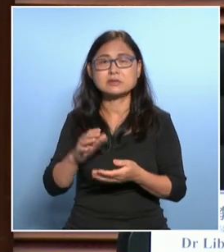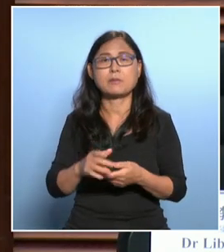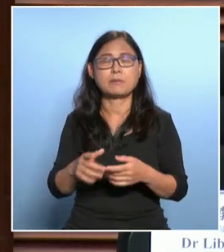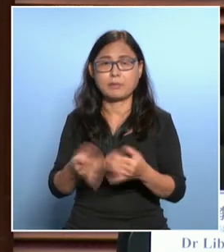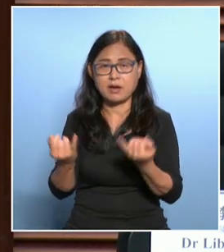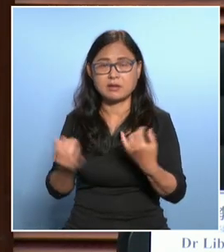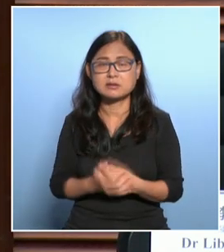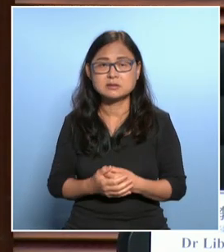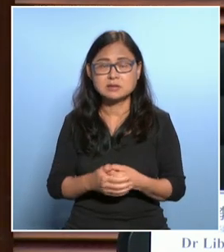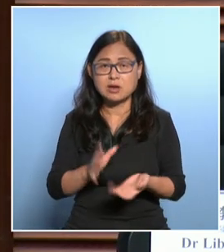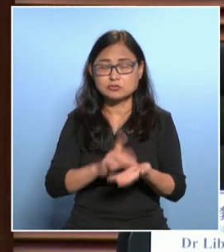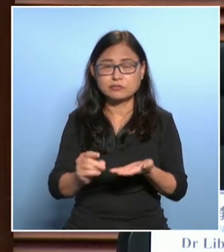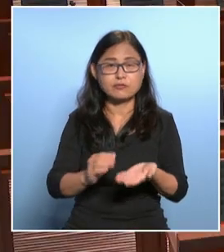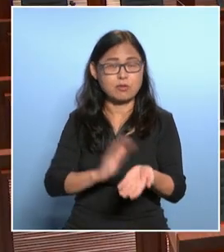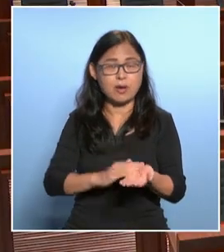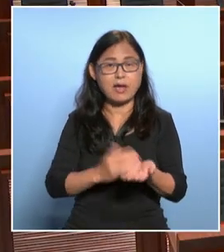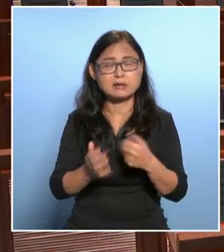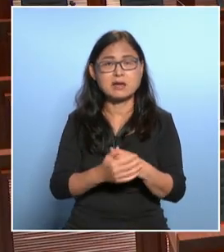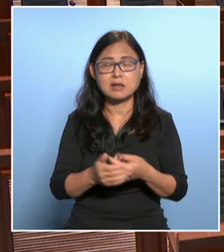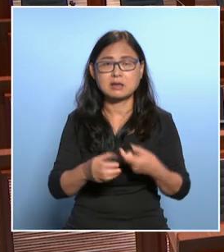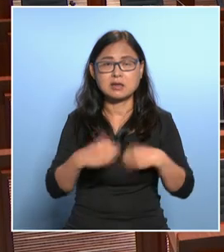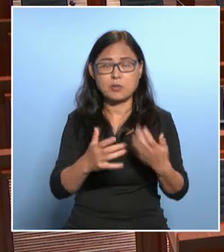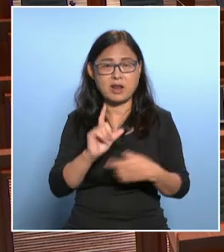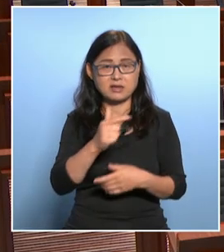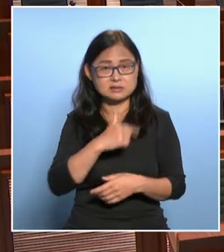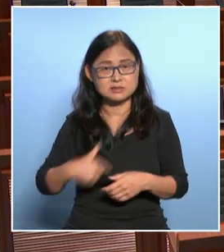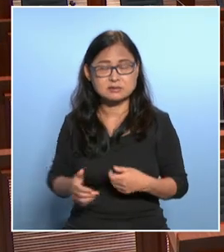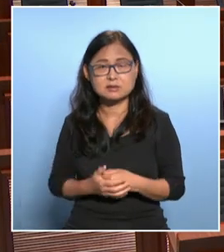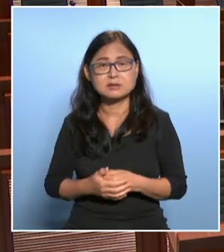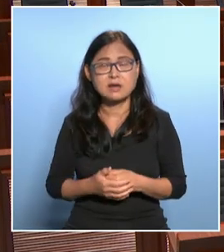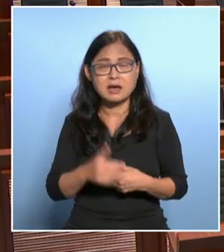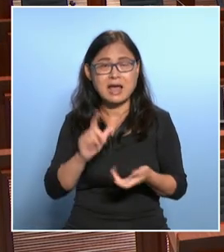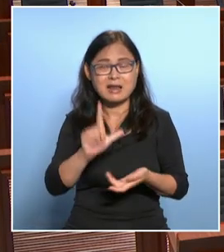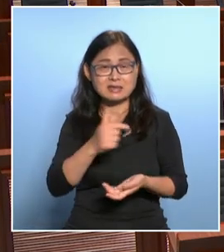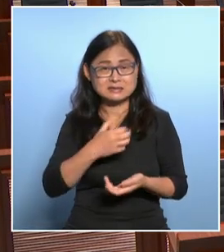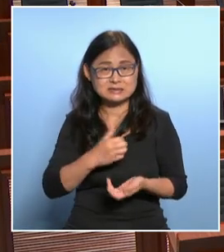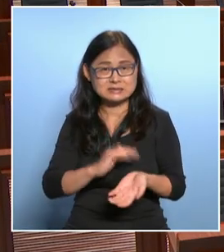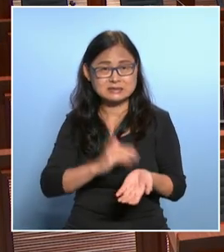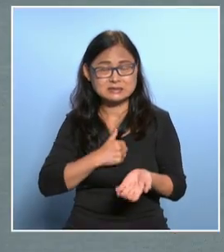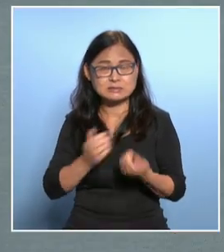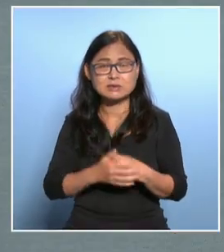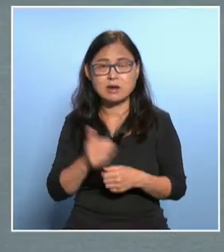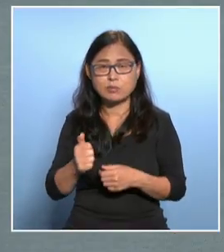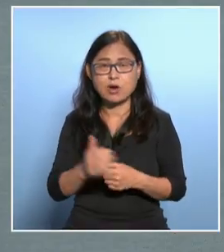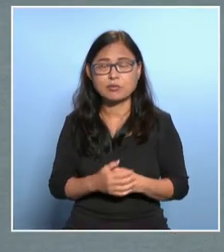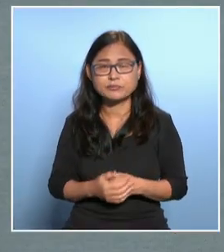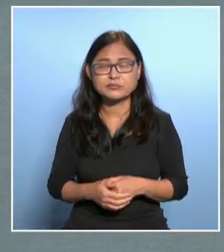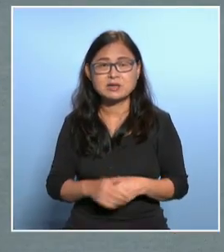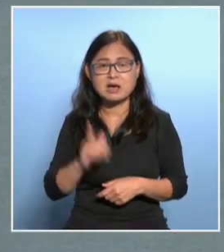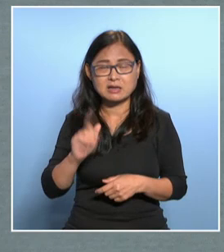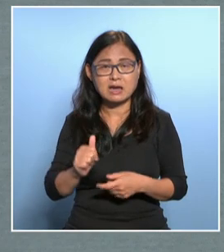directly with costs of the private sector. I'll invite Dr. Wong to elaborate regarding